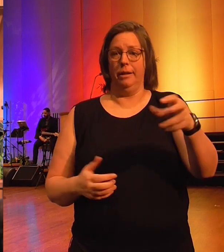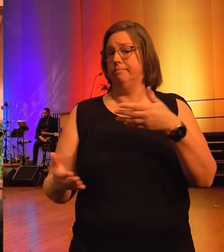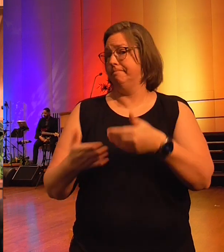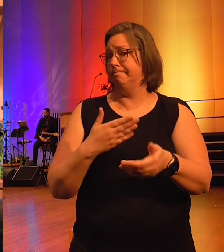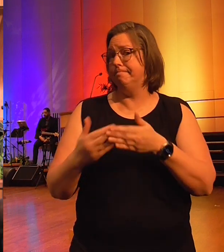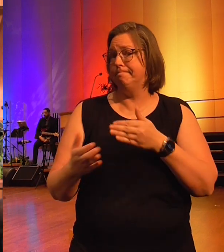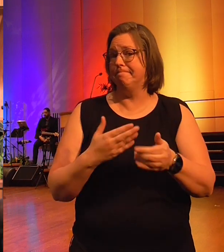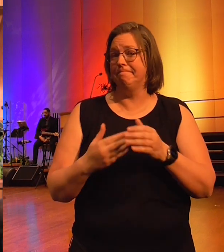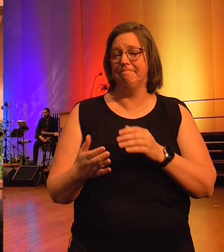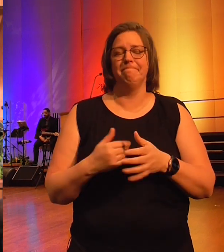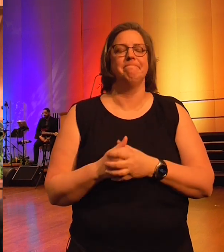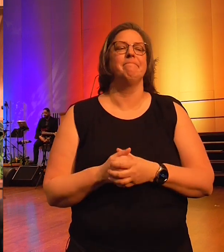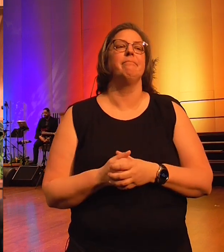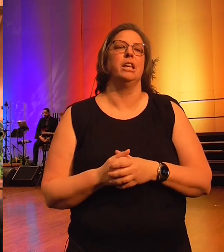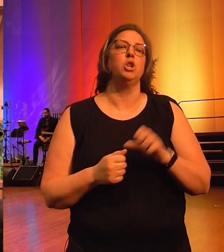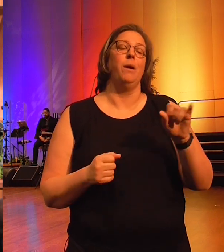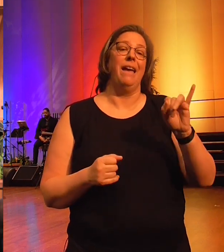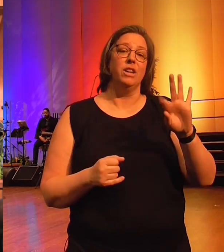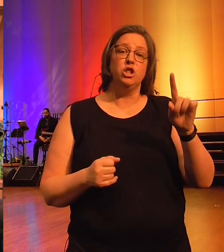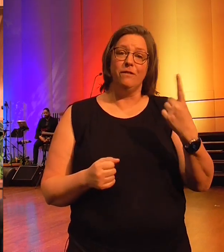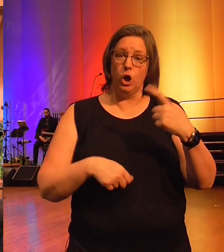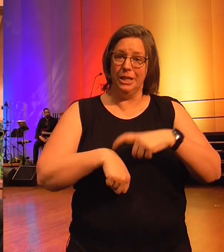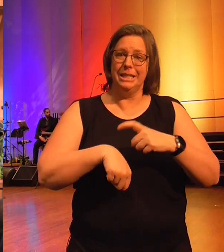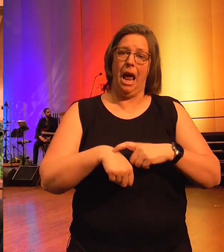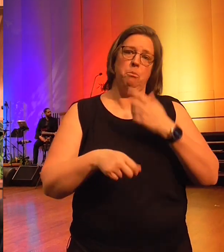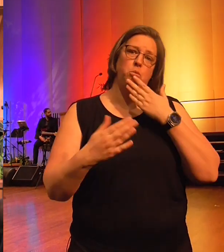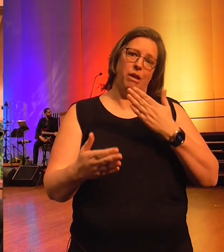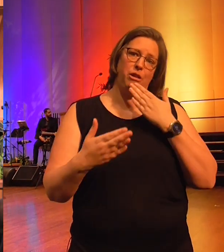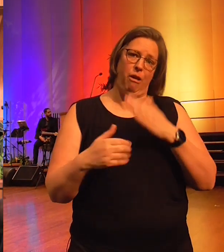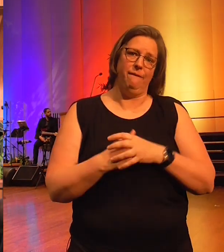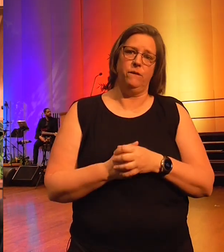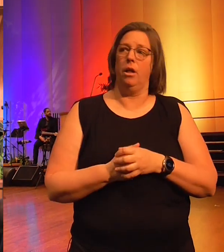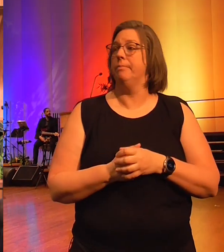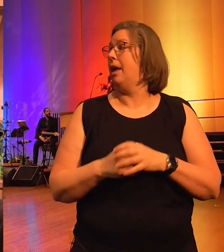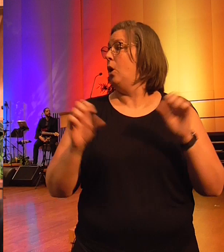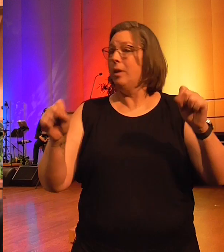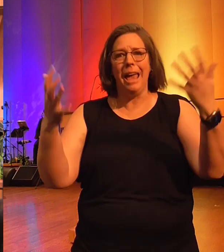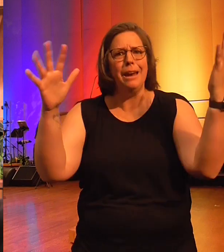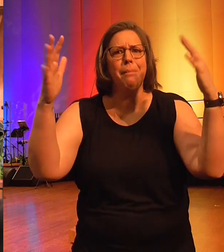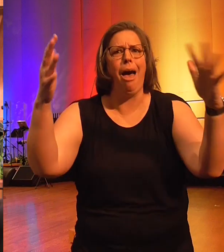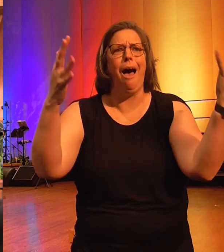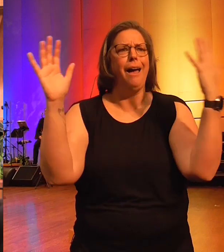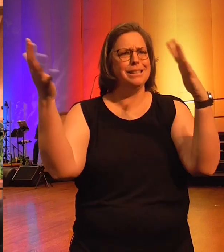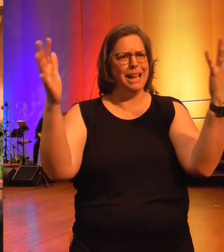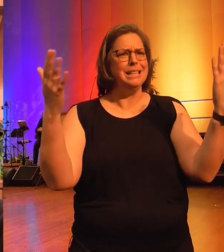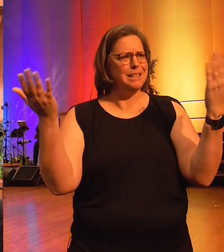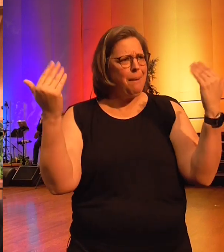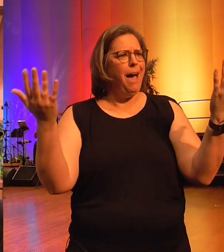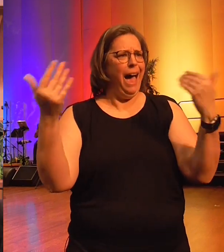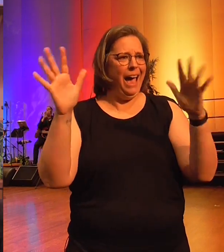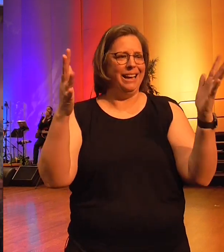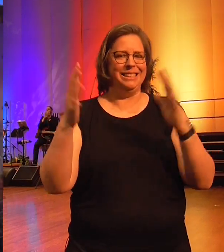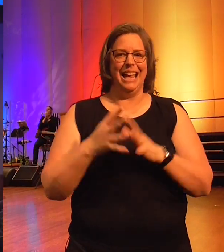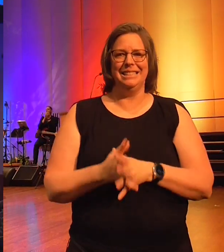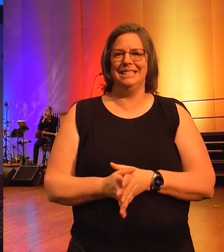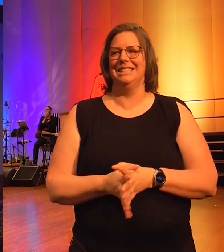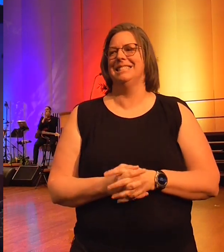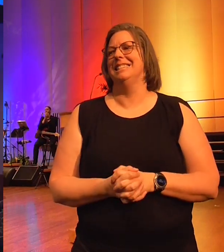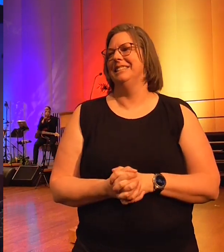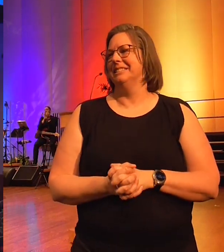we're so grateful for your being here. And if you would like to, yes, we can applaud the first-time guests. That's a great idea. Thank you. Yes.